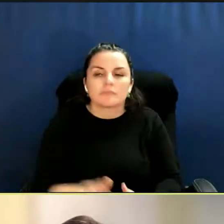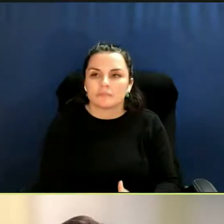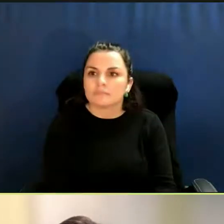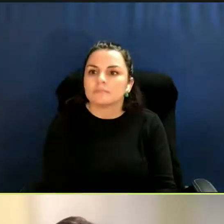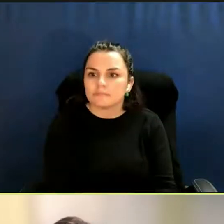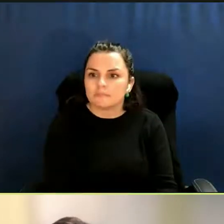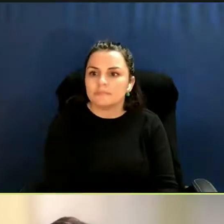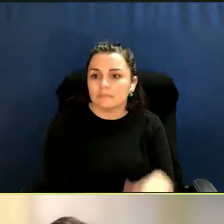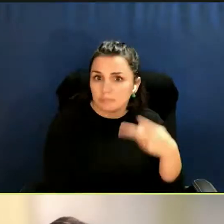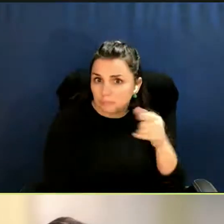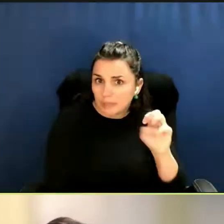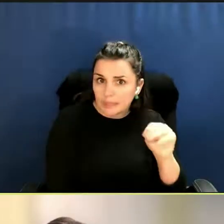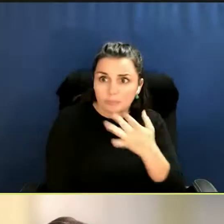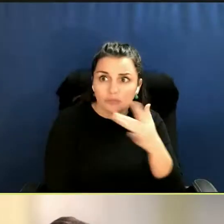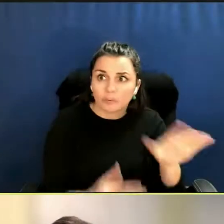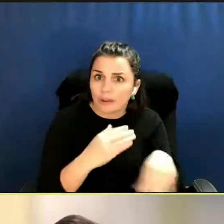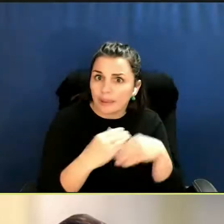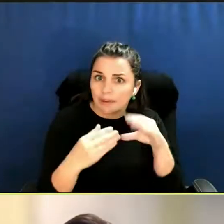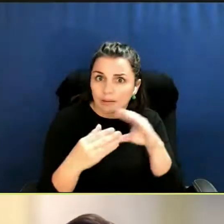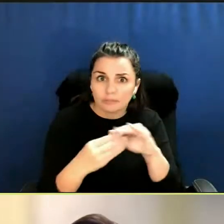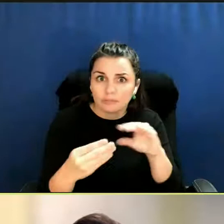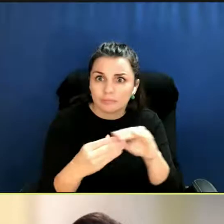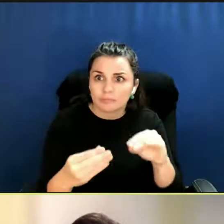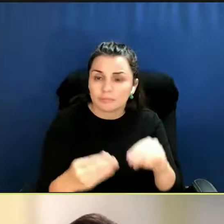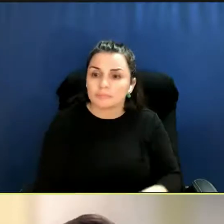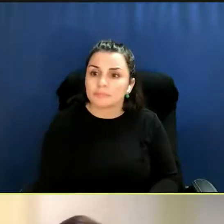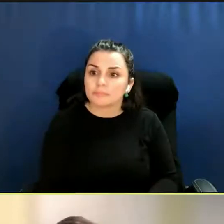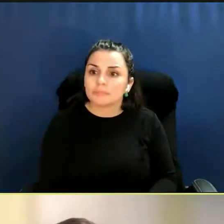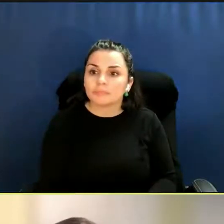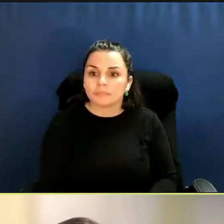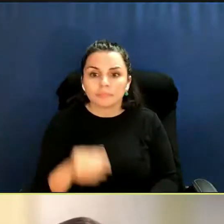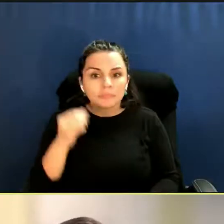Pam, I don't know if you have anything to add.